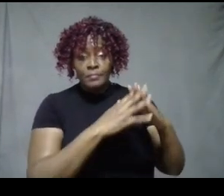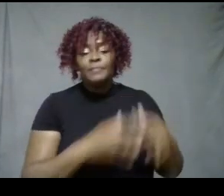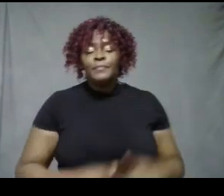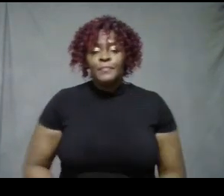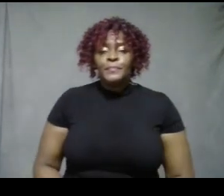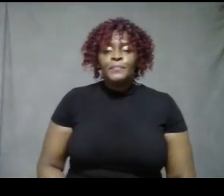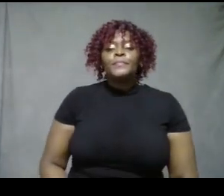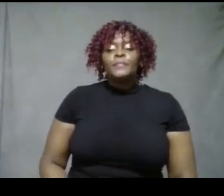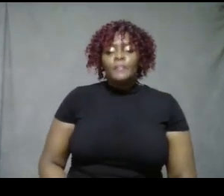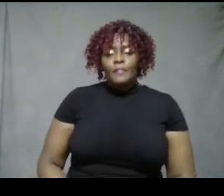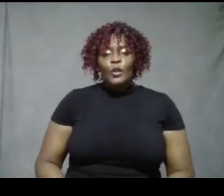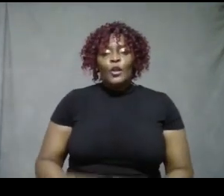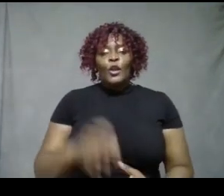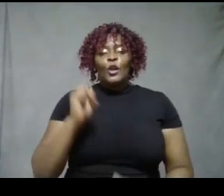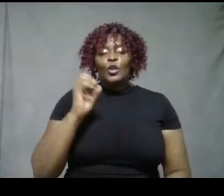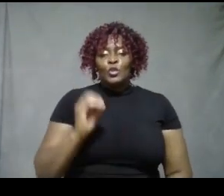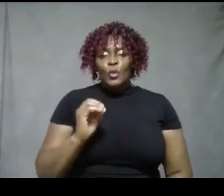Once those